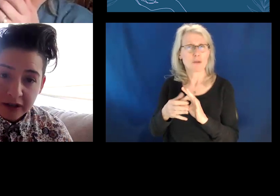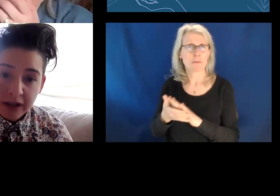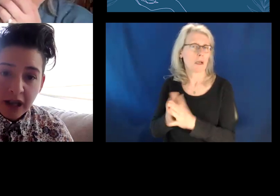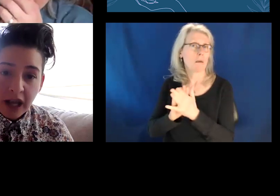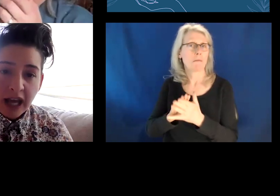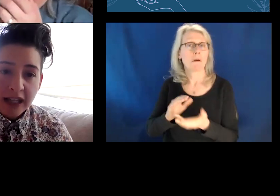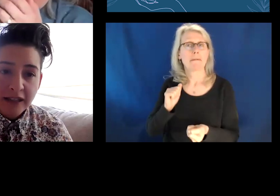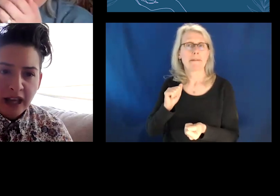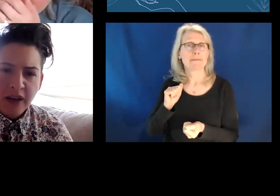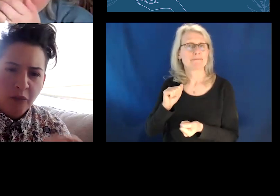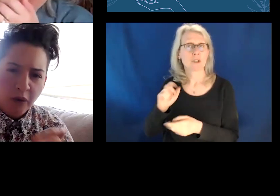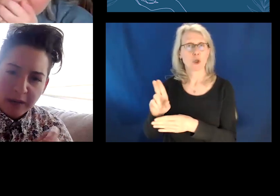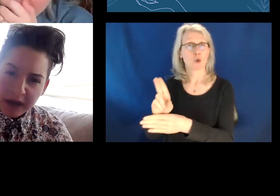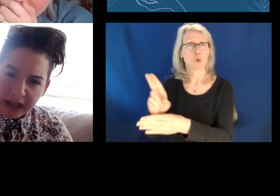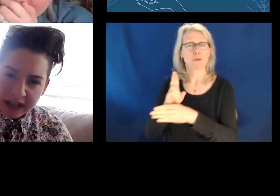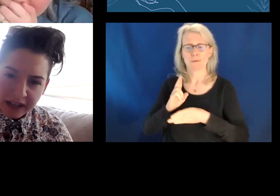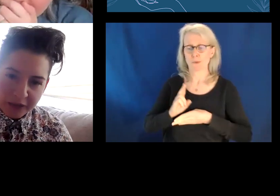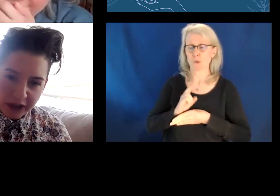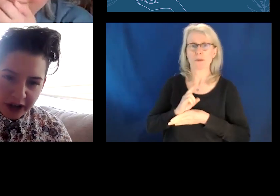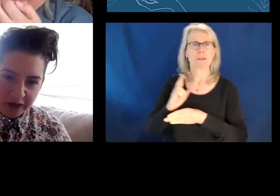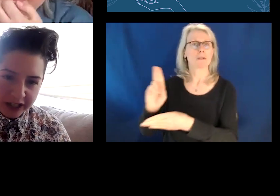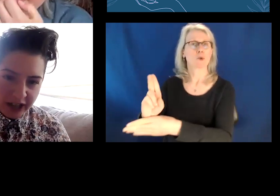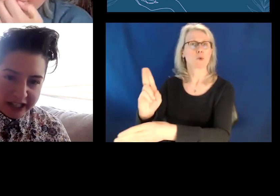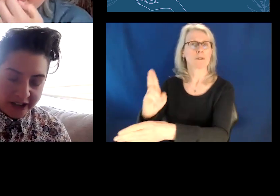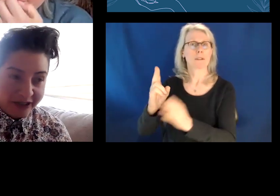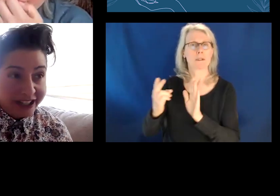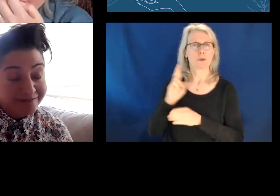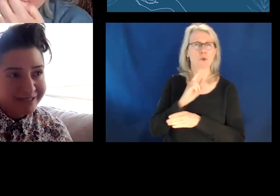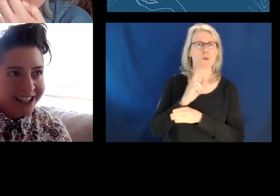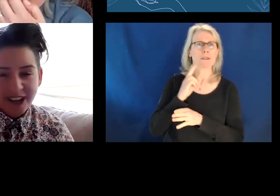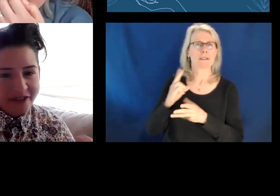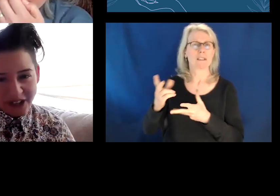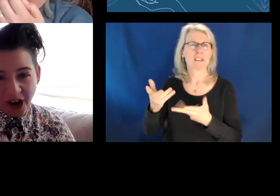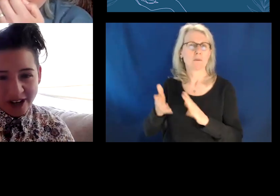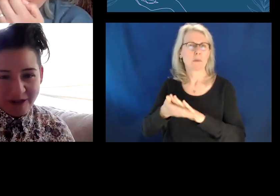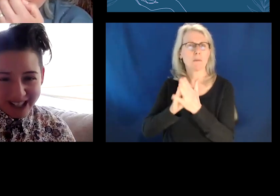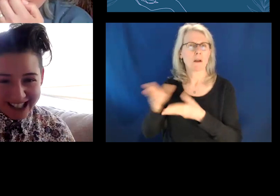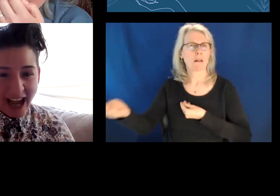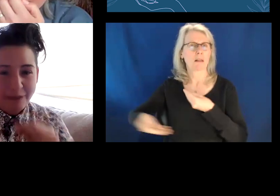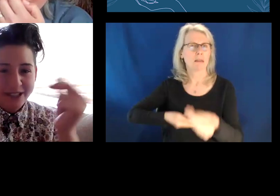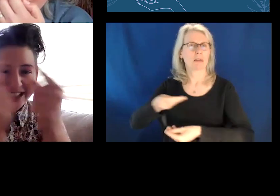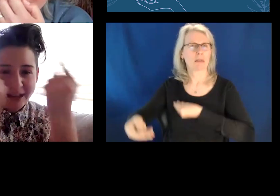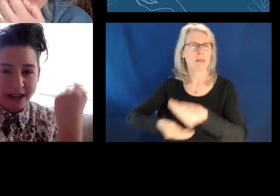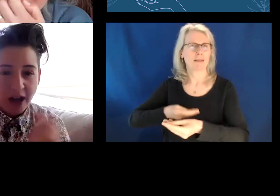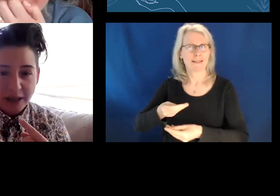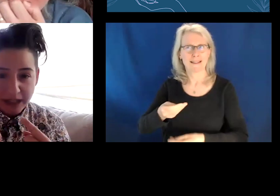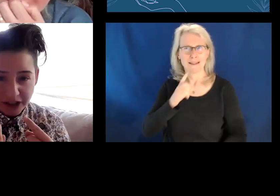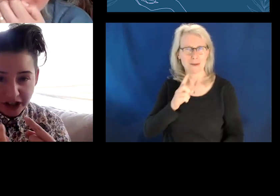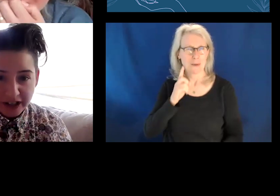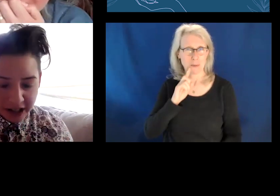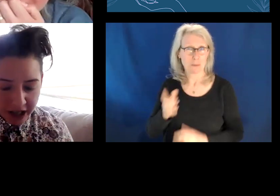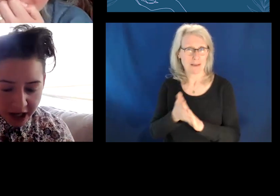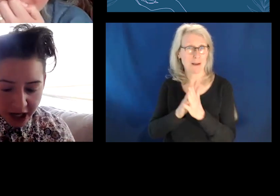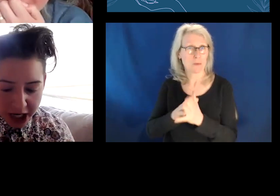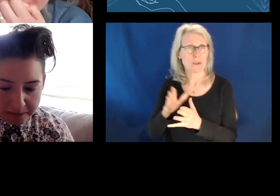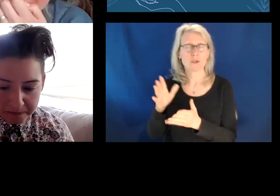transactional. And I worry about that in terms of like kind of like the idea of like gift economy versus capitalism and how they meet each